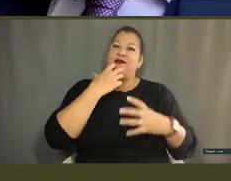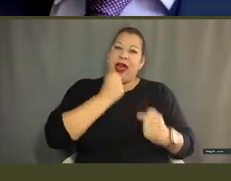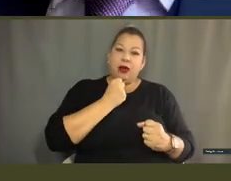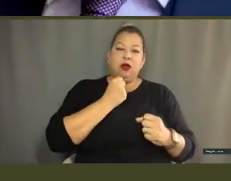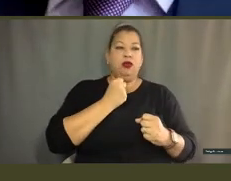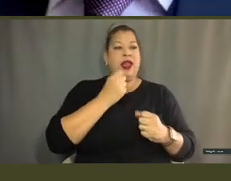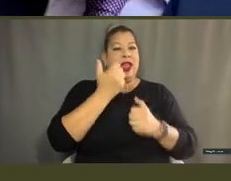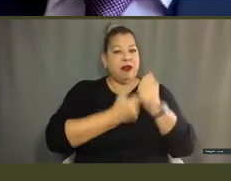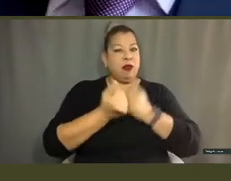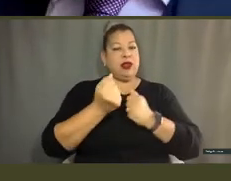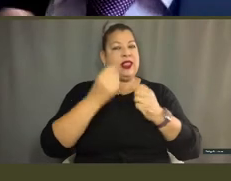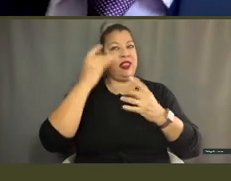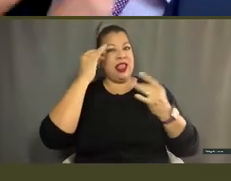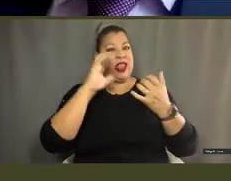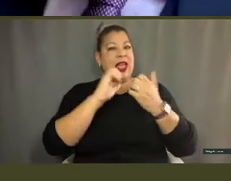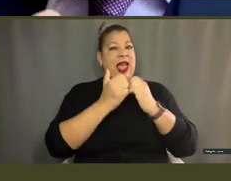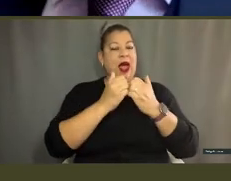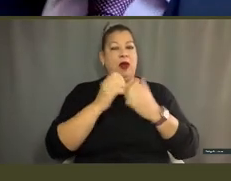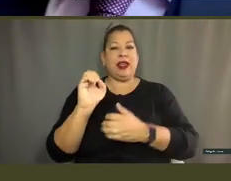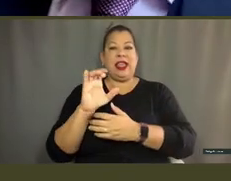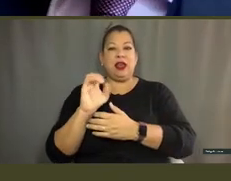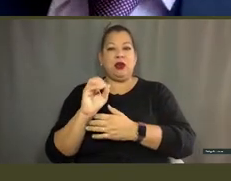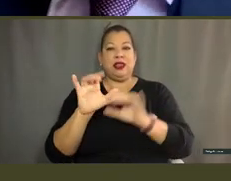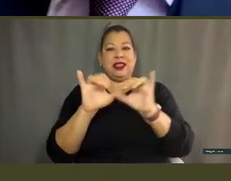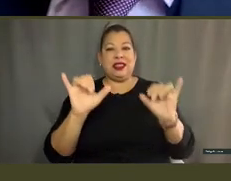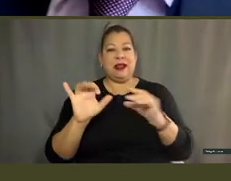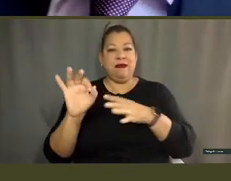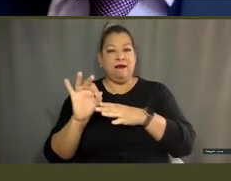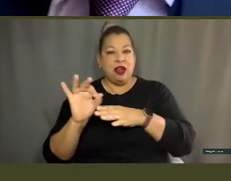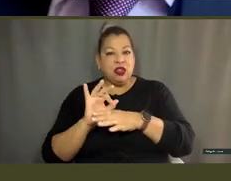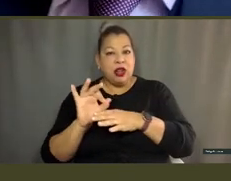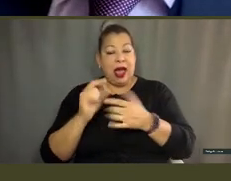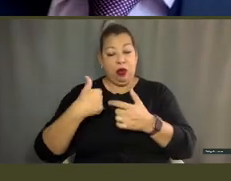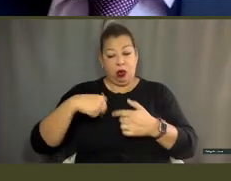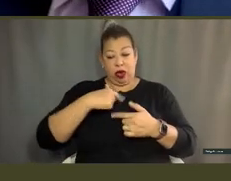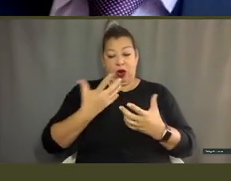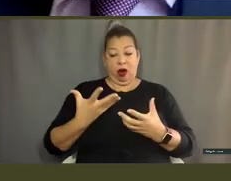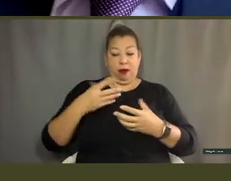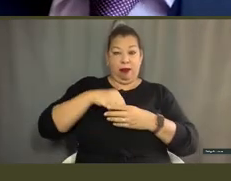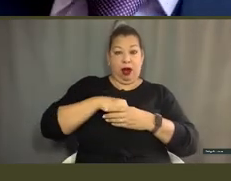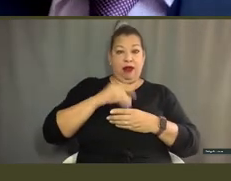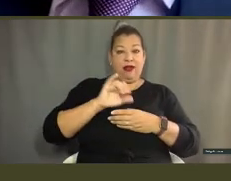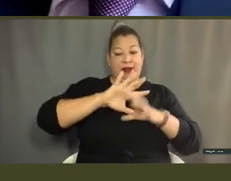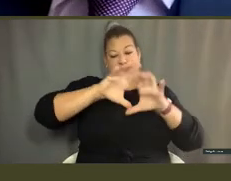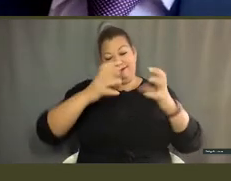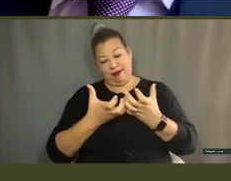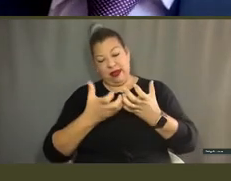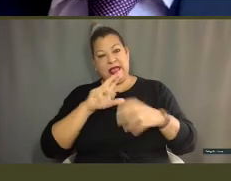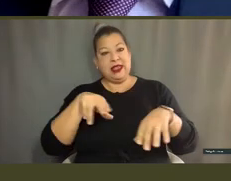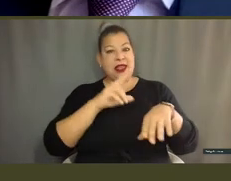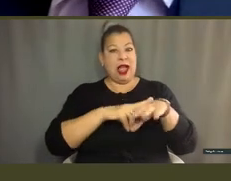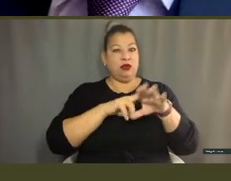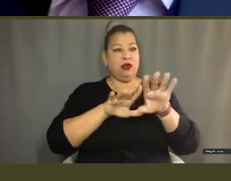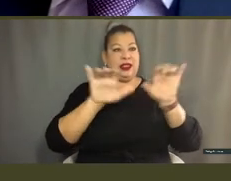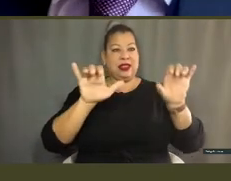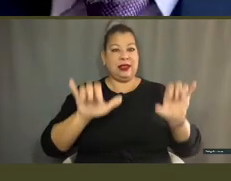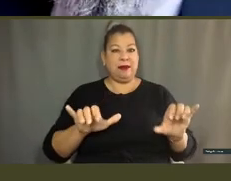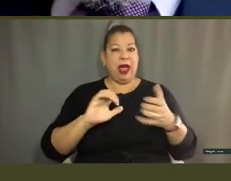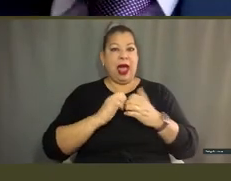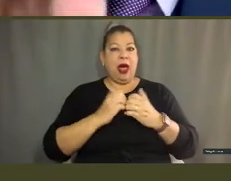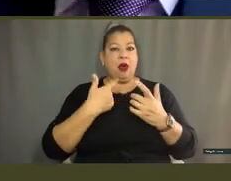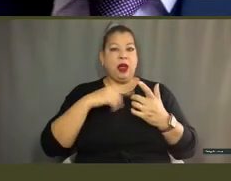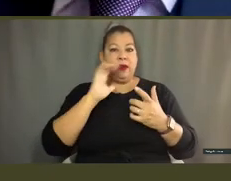ecosystems function and the way we, as part of that, the natural order of things need to work in that regard.